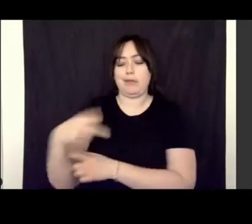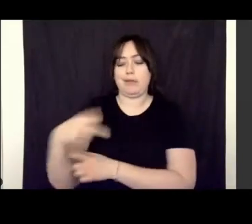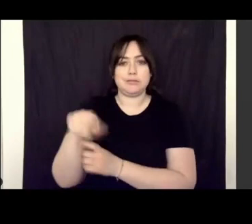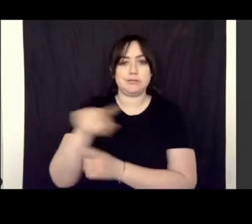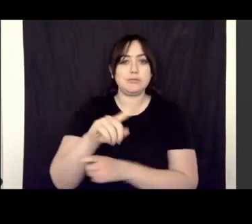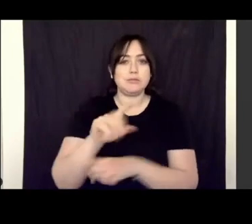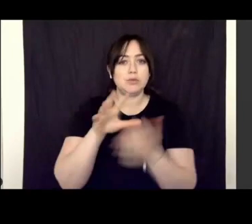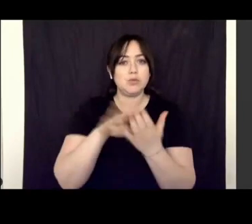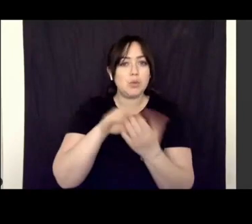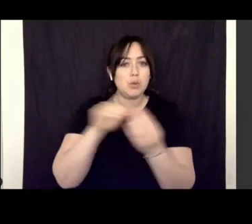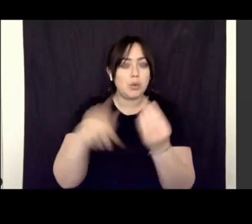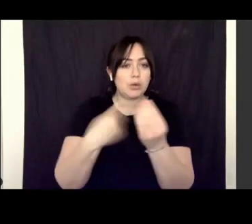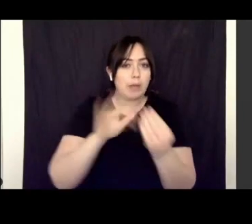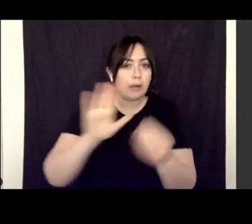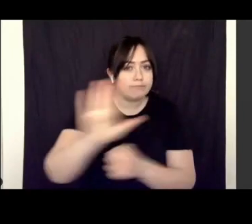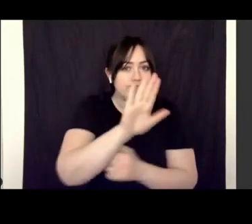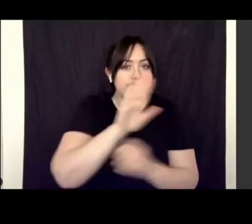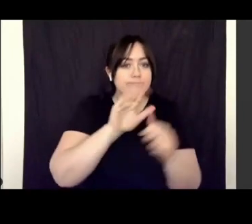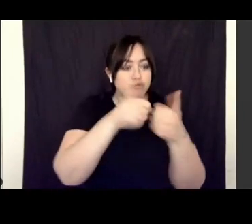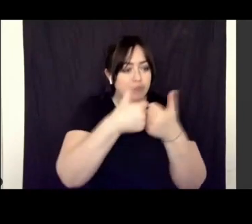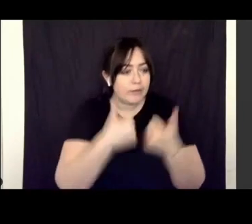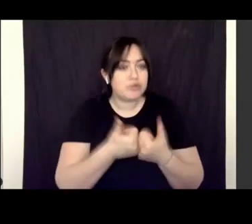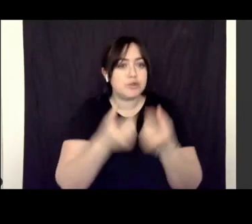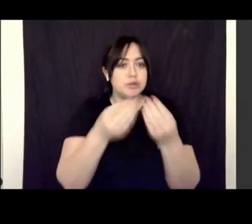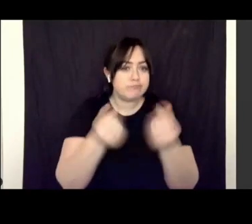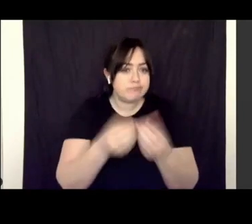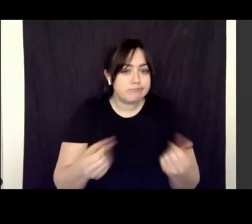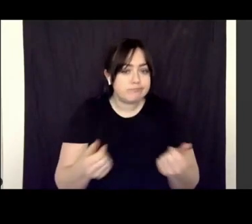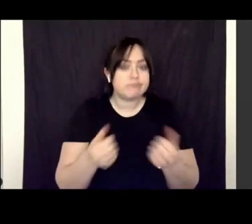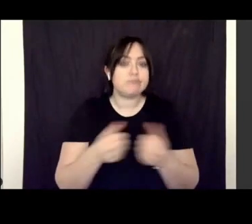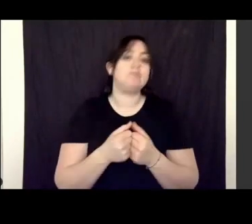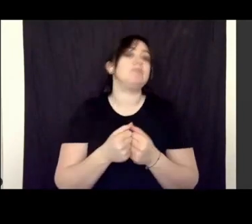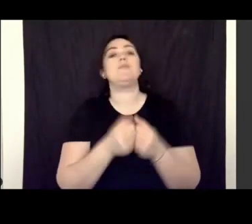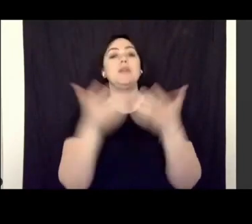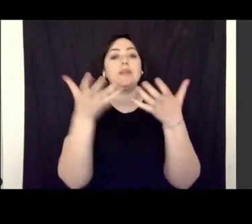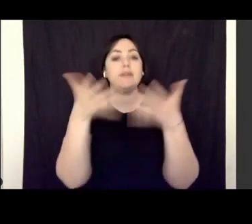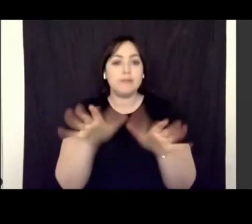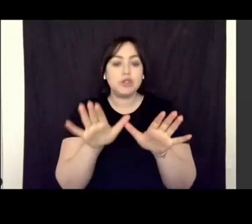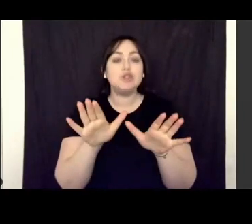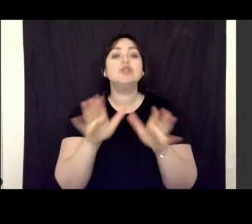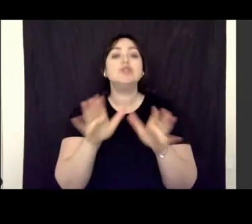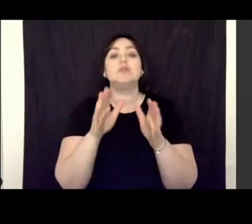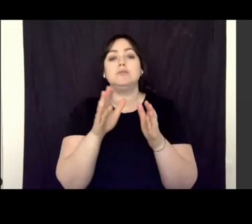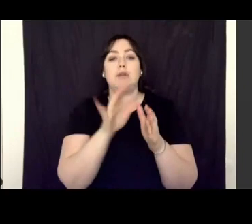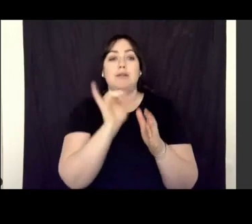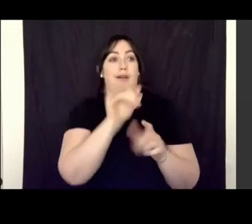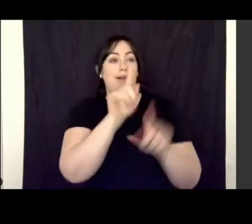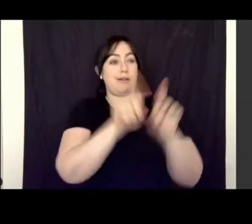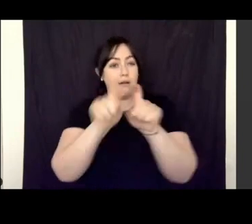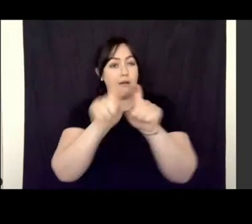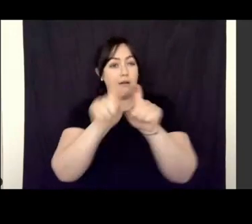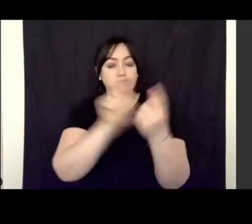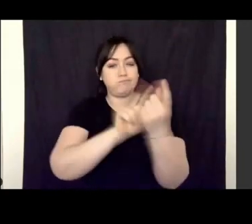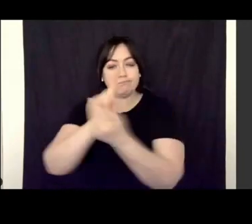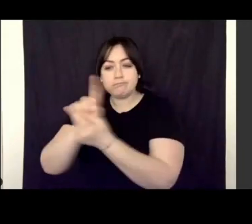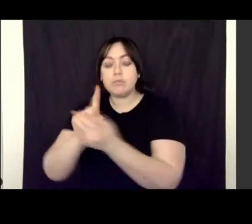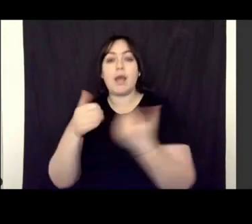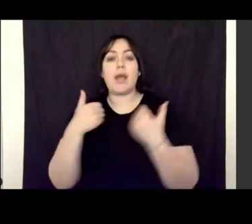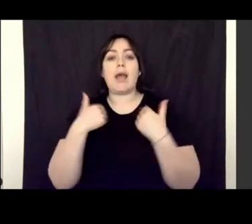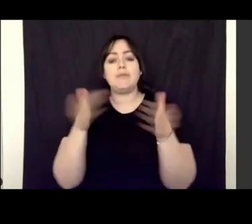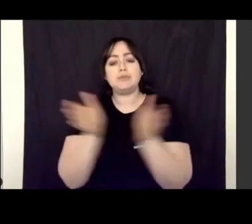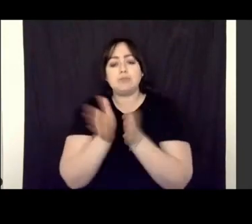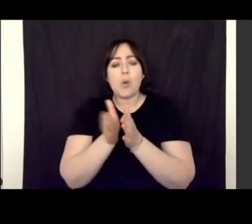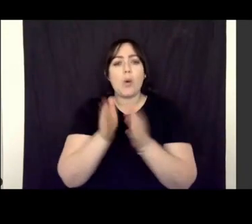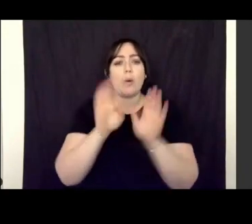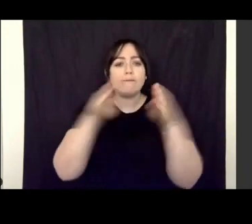and solutions. And finally, we had a small focus group discussion to get a sort of deeper